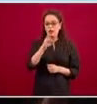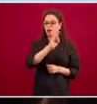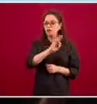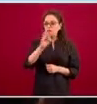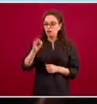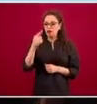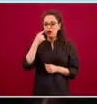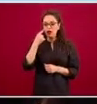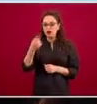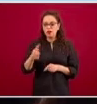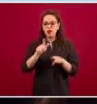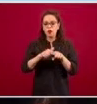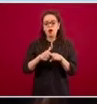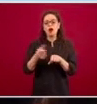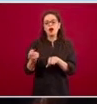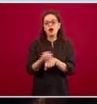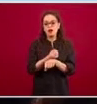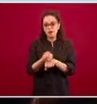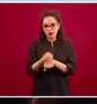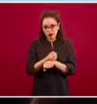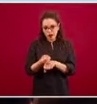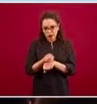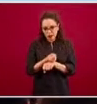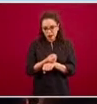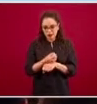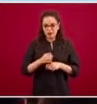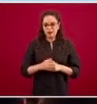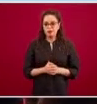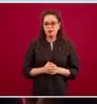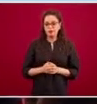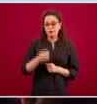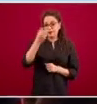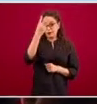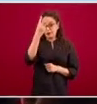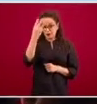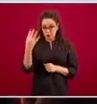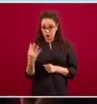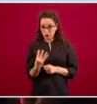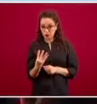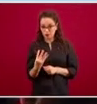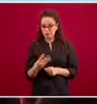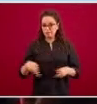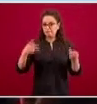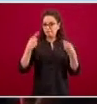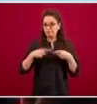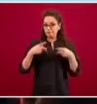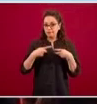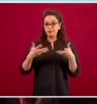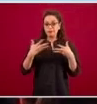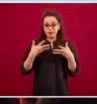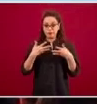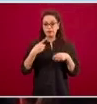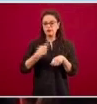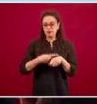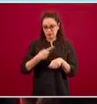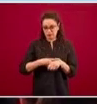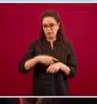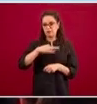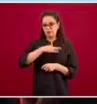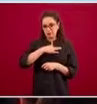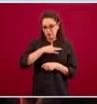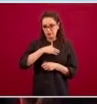50% of the people have presented those infections on these dates, and that's the yellow part.